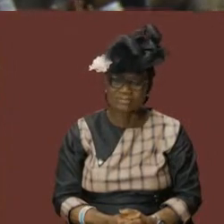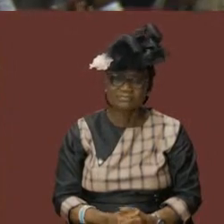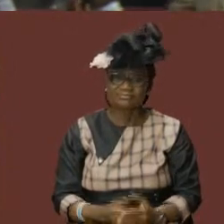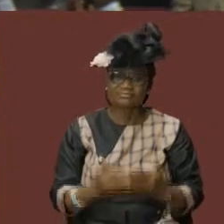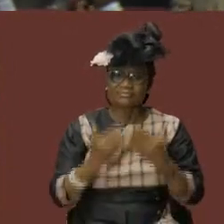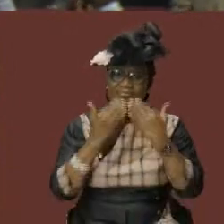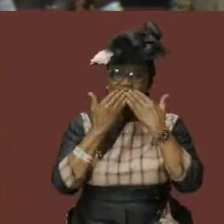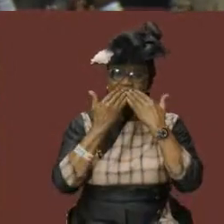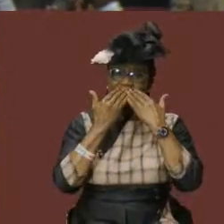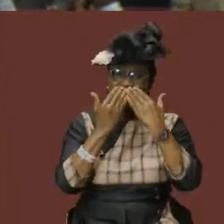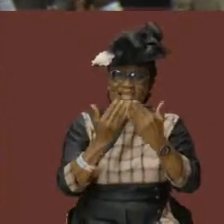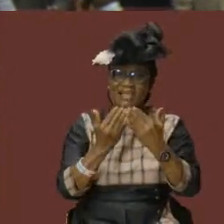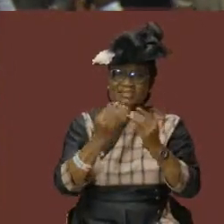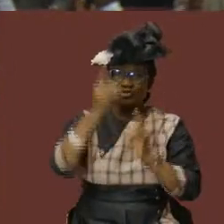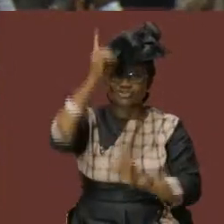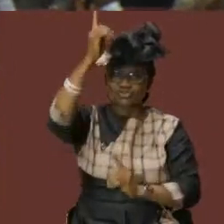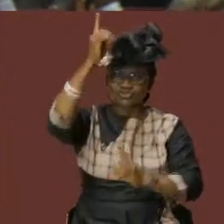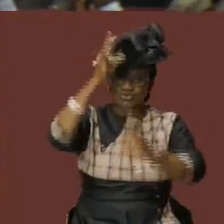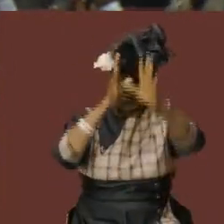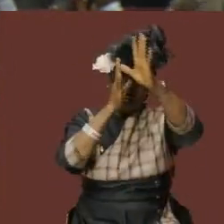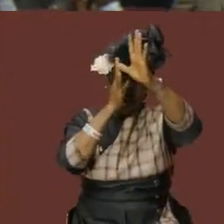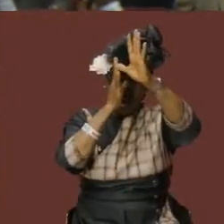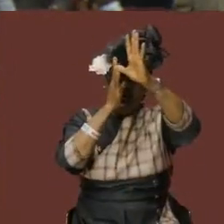Thank you, Father.